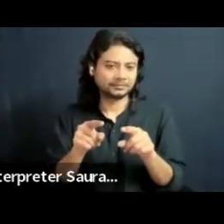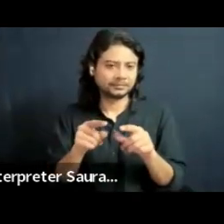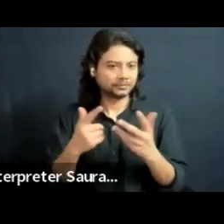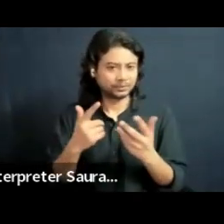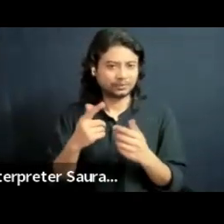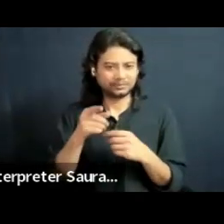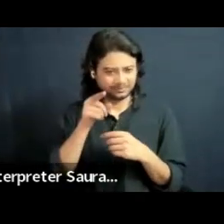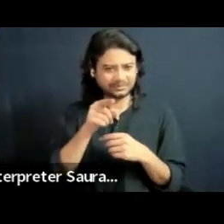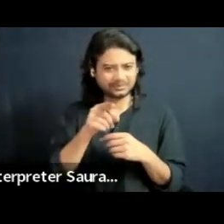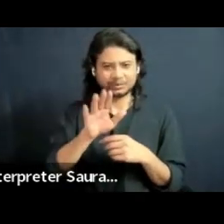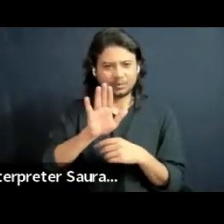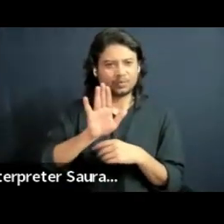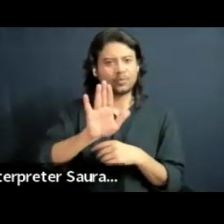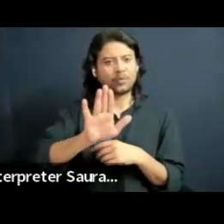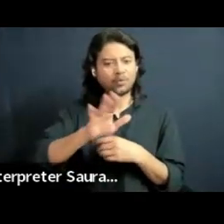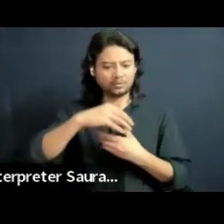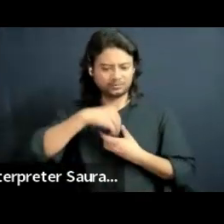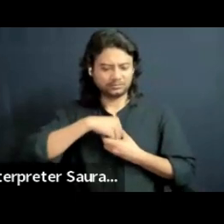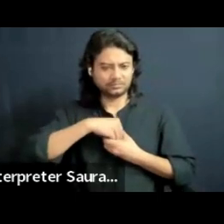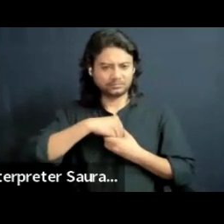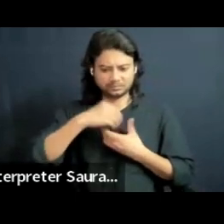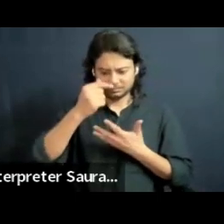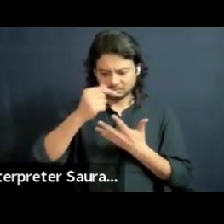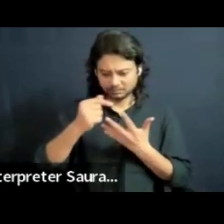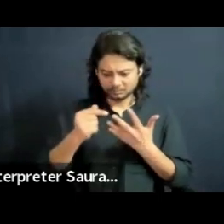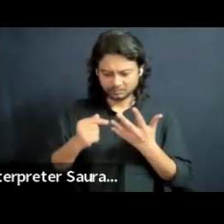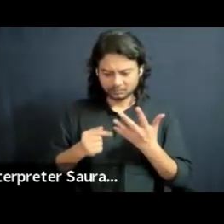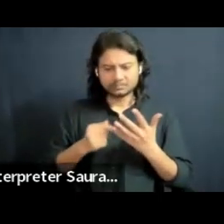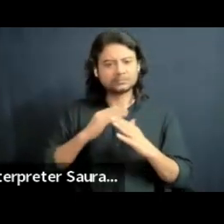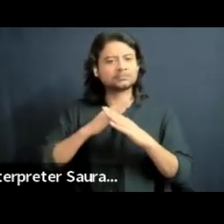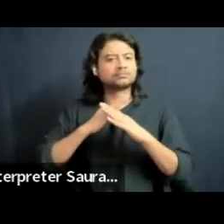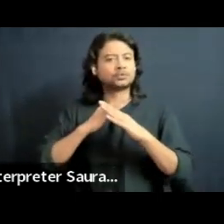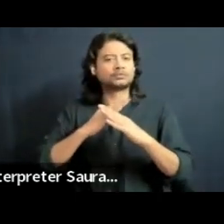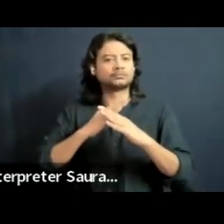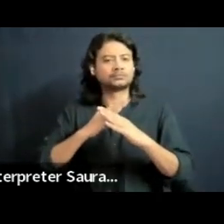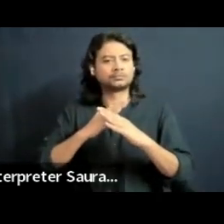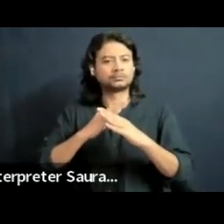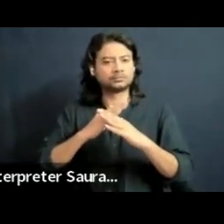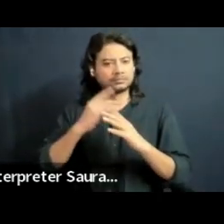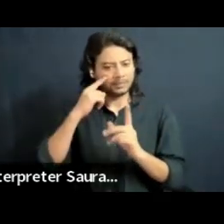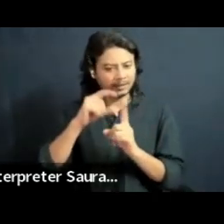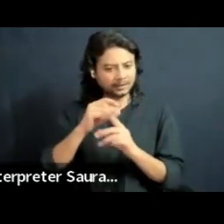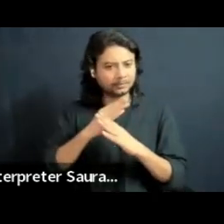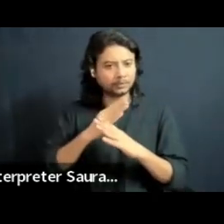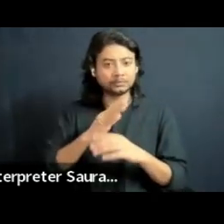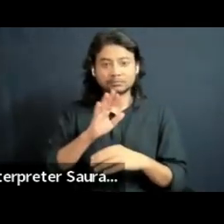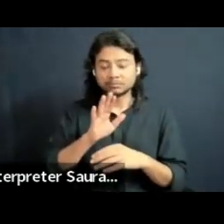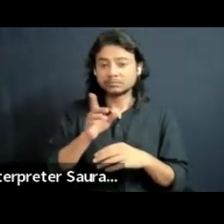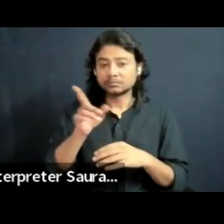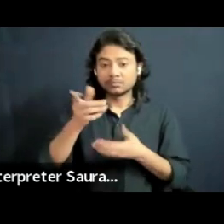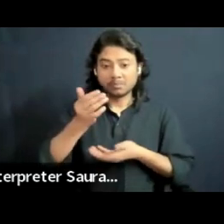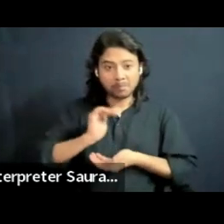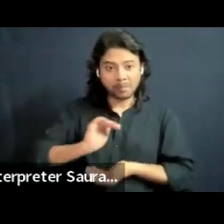identity, to be protected. Very often birth registration is denied to children with